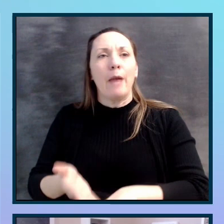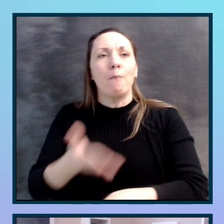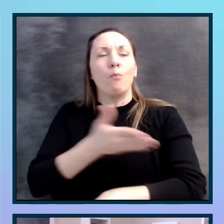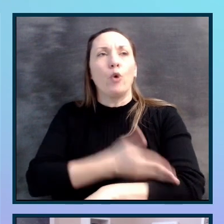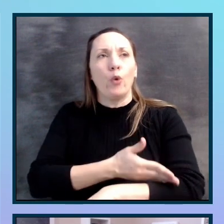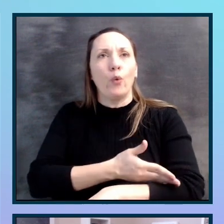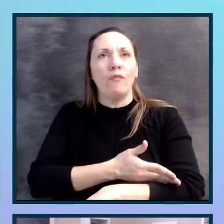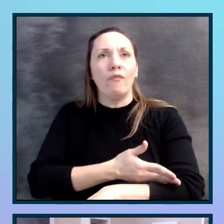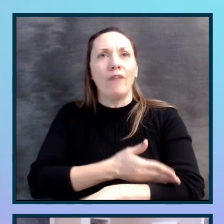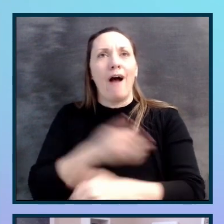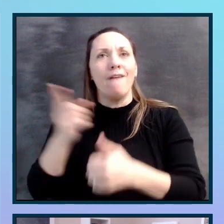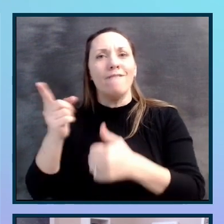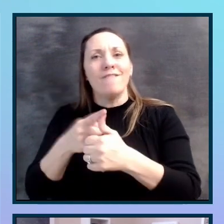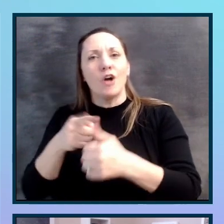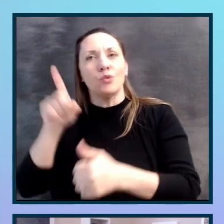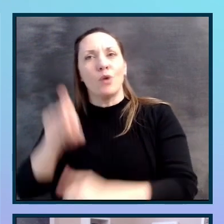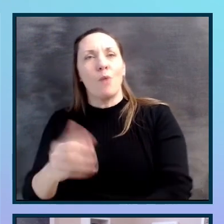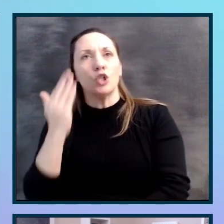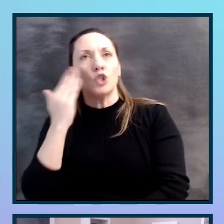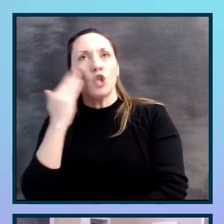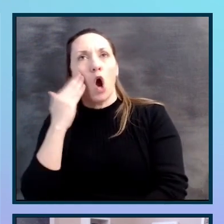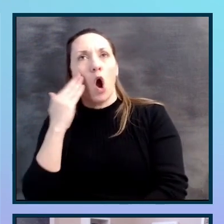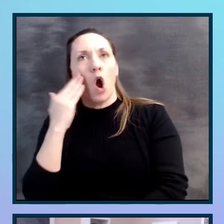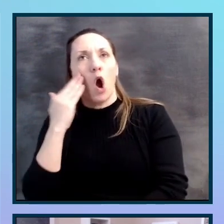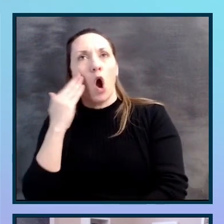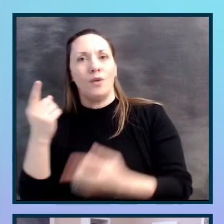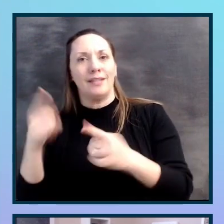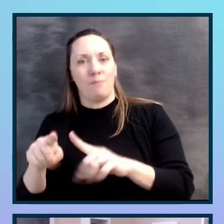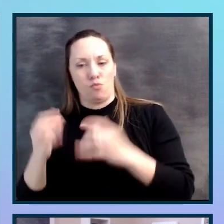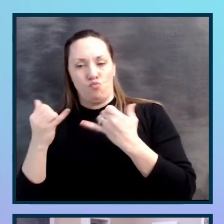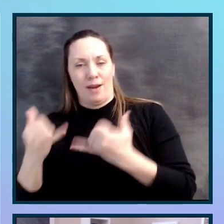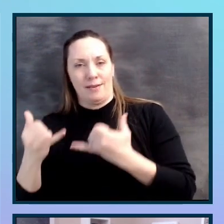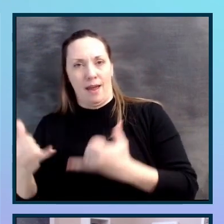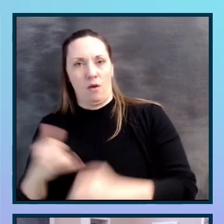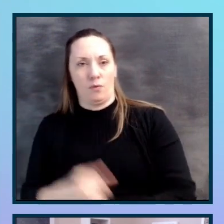know where we are right now.